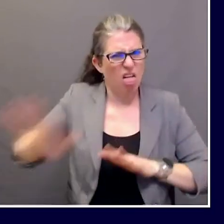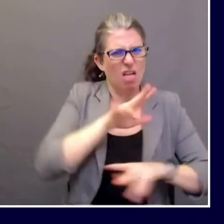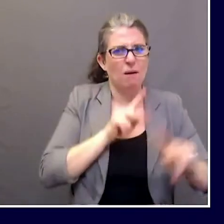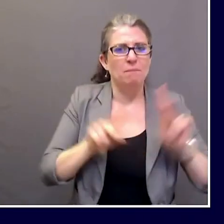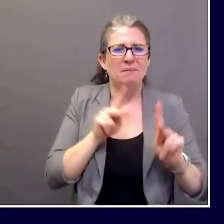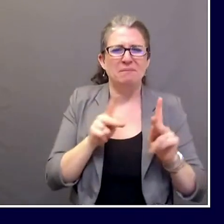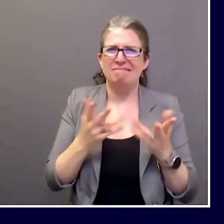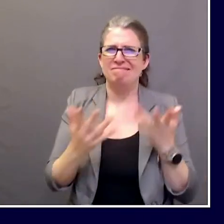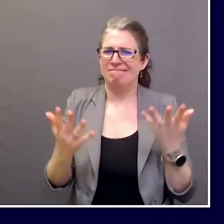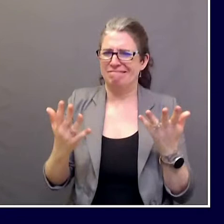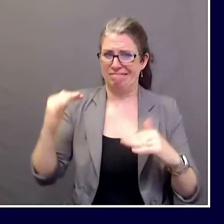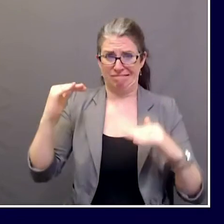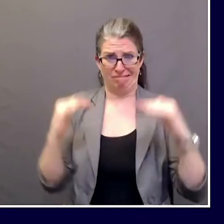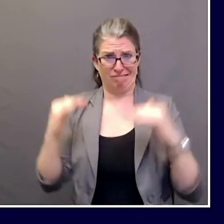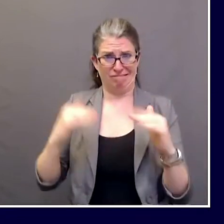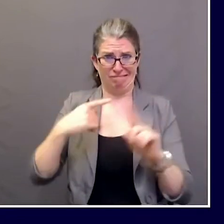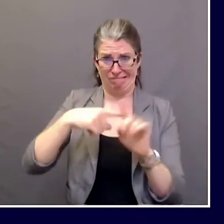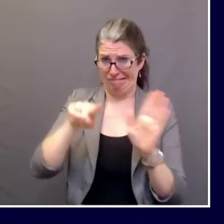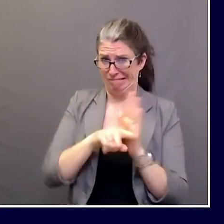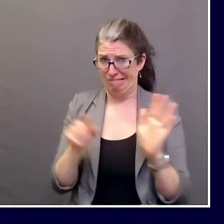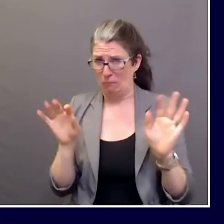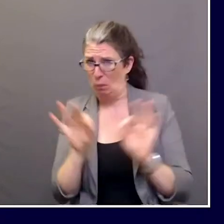investigate the 6 cases?